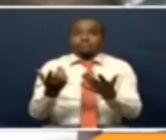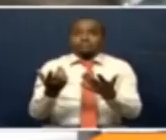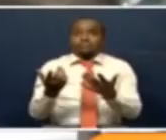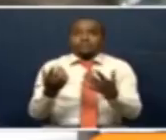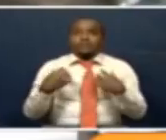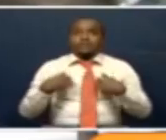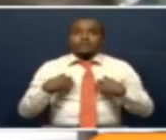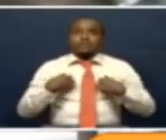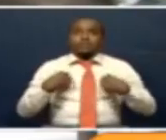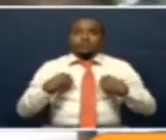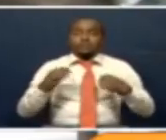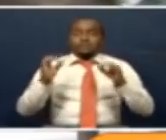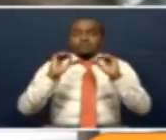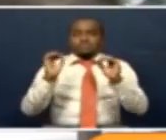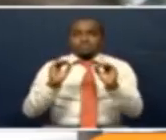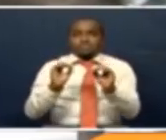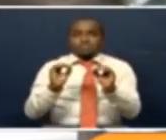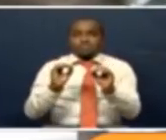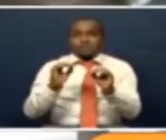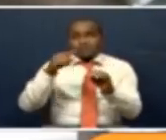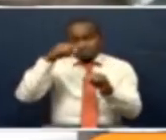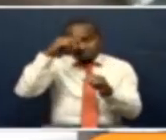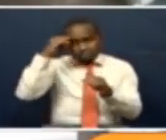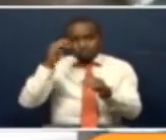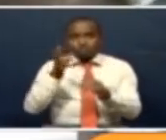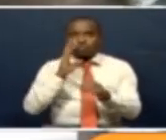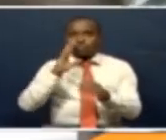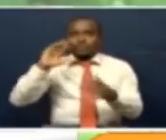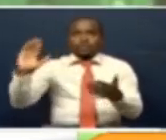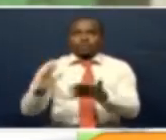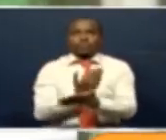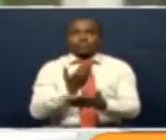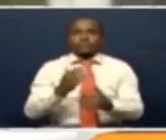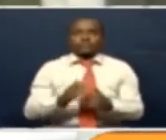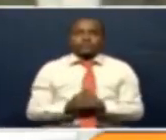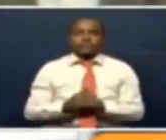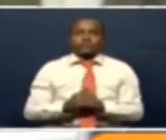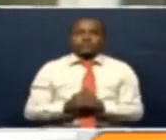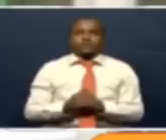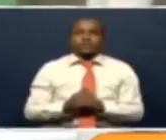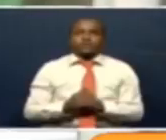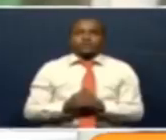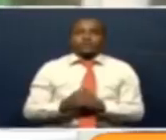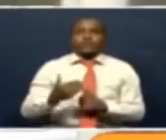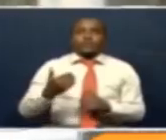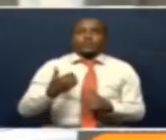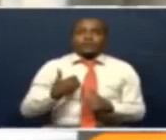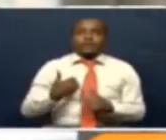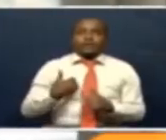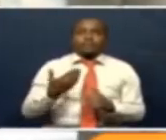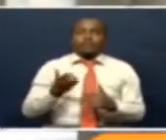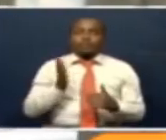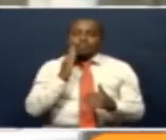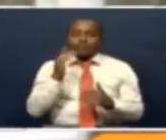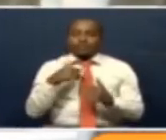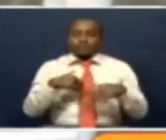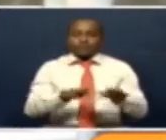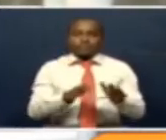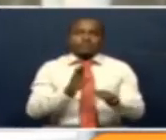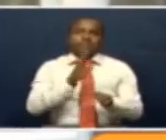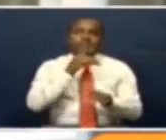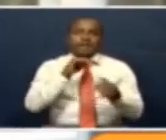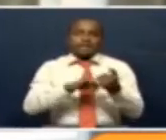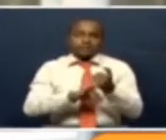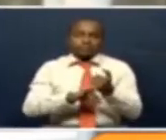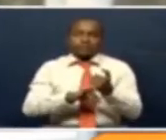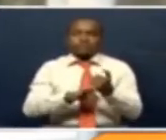hata mangua hatuna kwa mani imeenda na nini? Na maji. Tuna mama wazee ambao tunawachwa nazo, mzee wao alikufa kama mama yetu